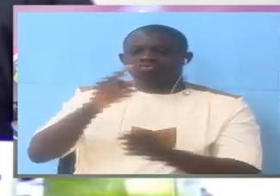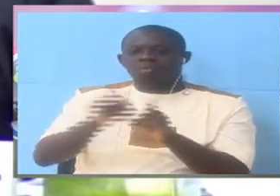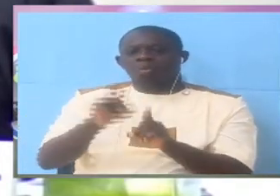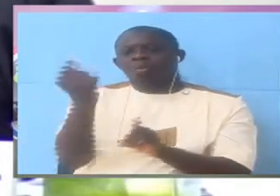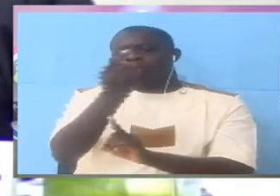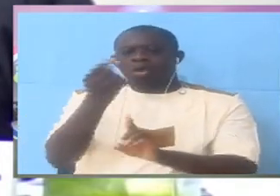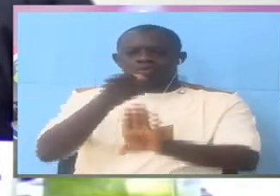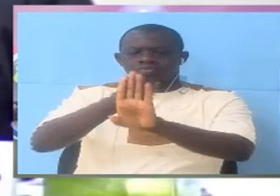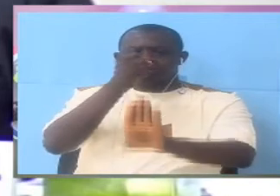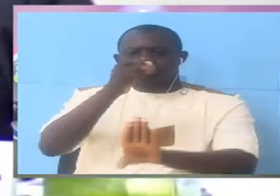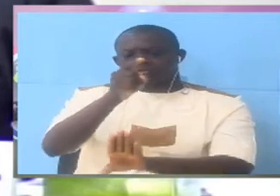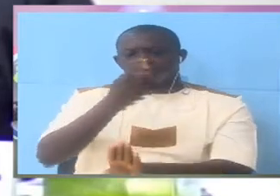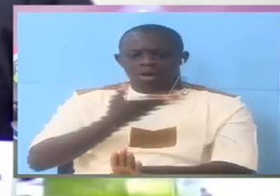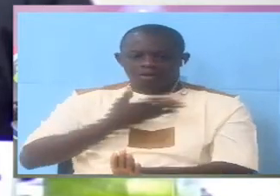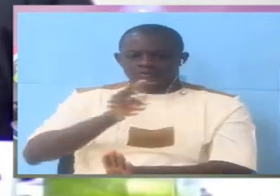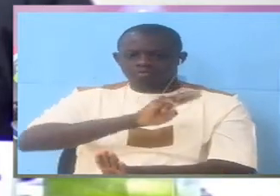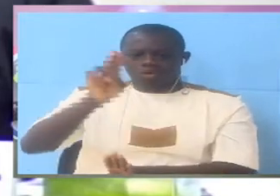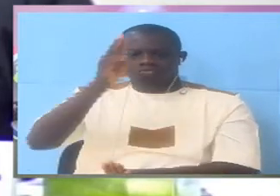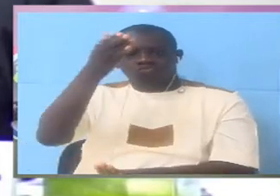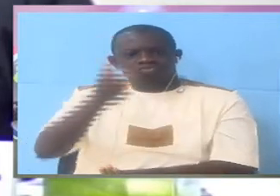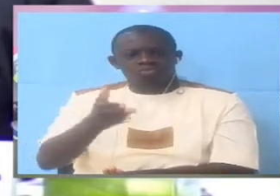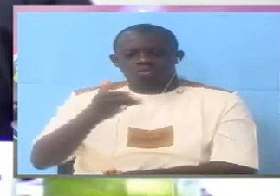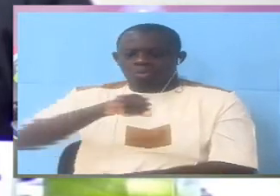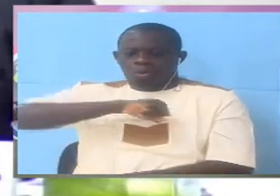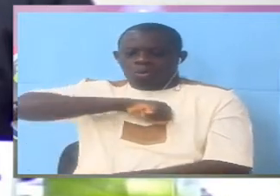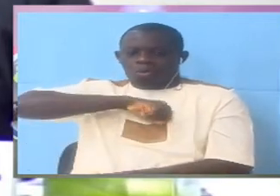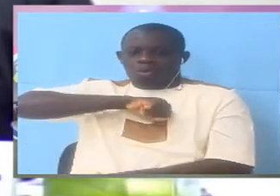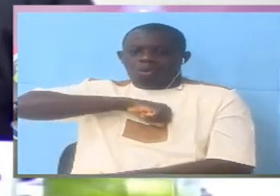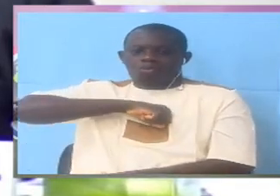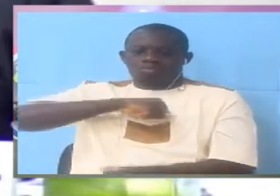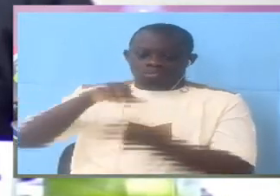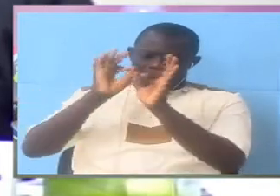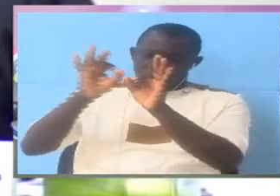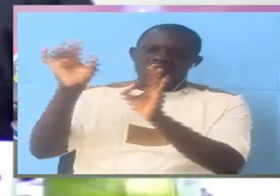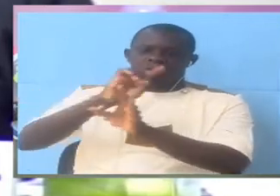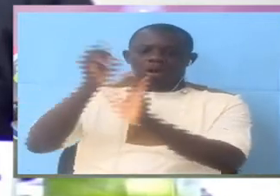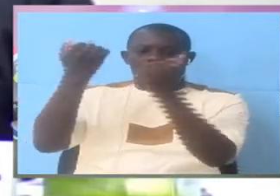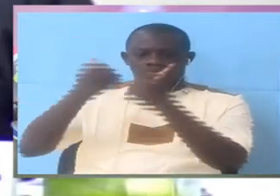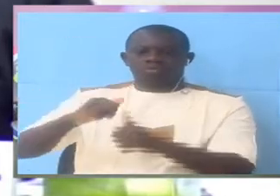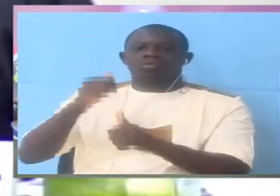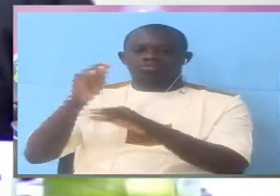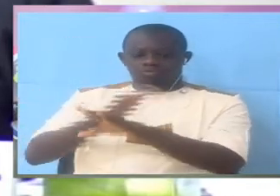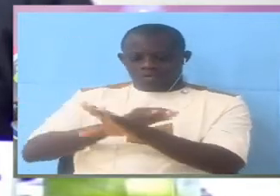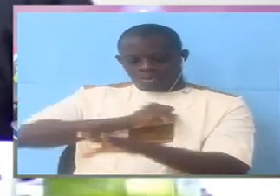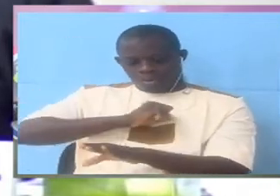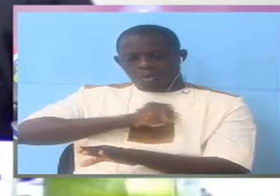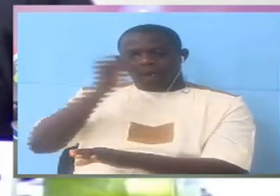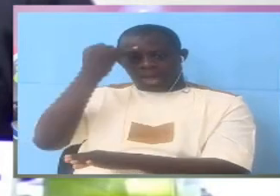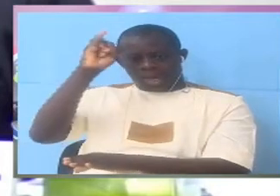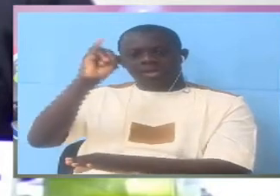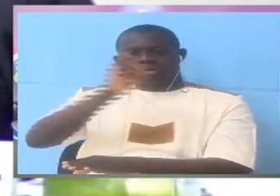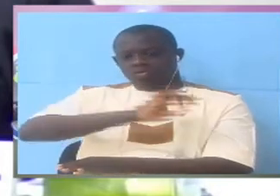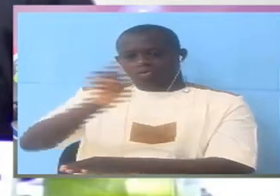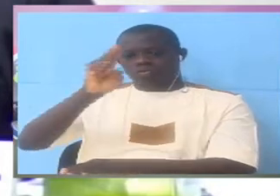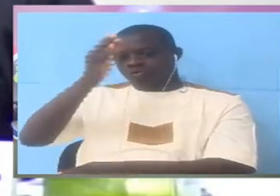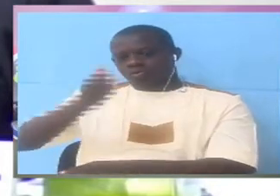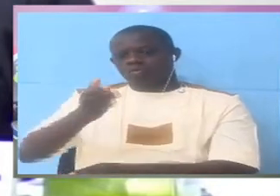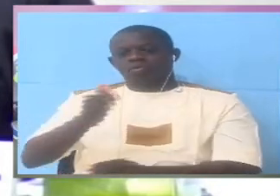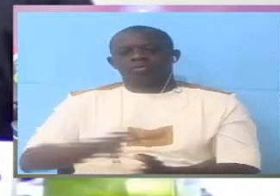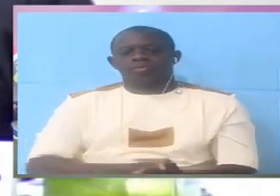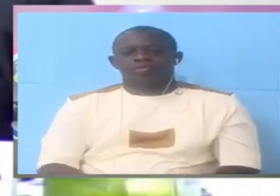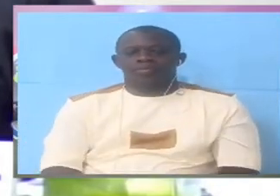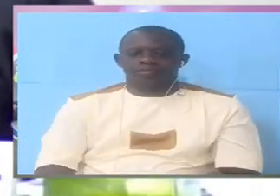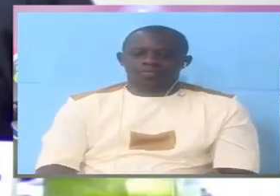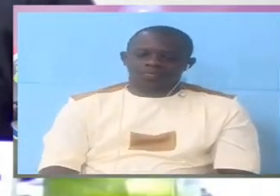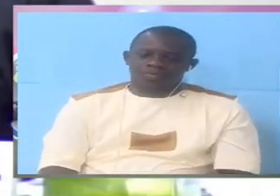That is their testimony. Bachsamba Jalo fanana Karola Yemen Sora Jebe fan Tankandila Menda to Miro Nicola Nindiko IMM for